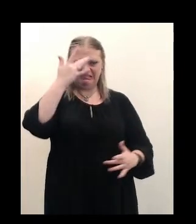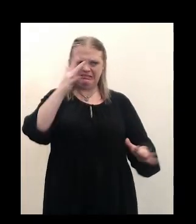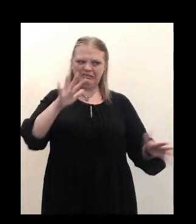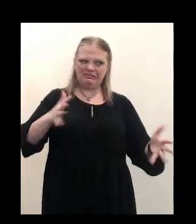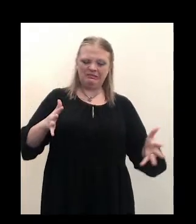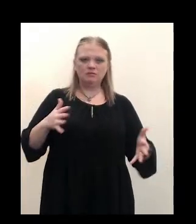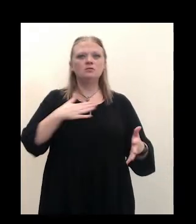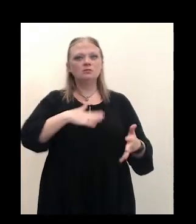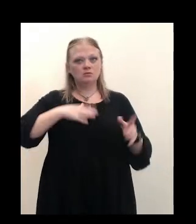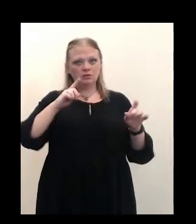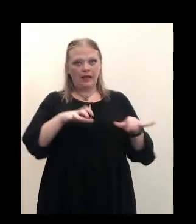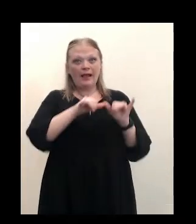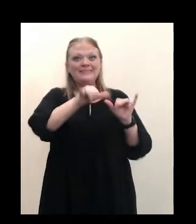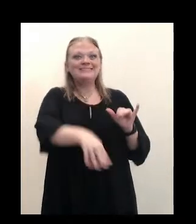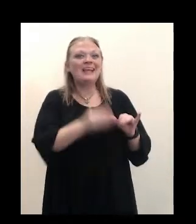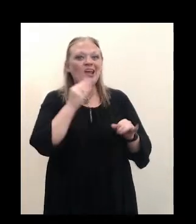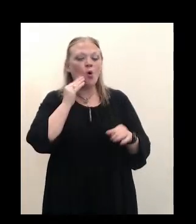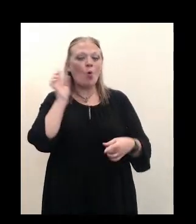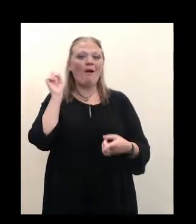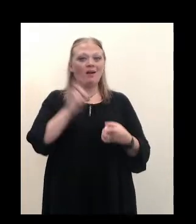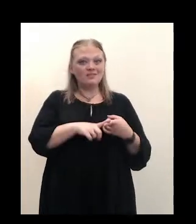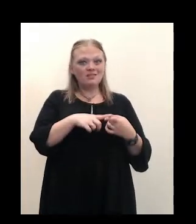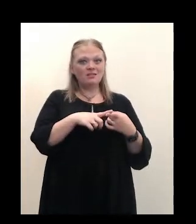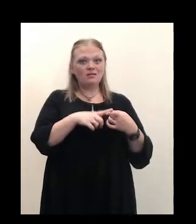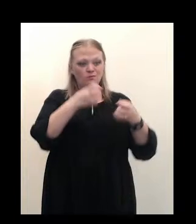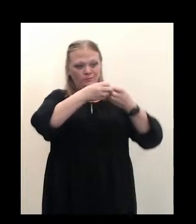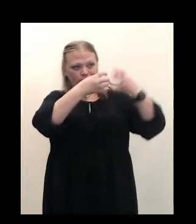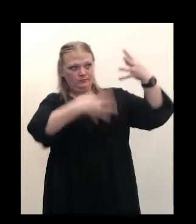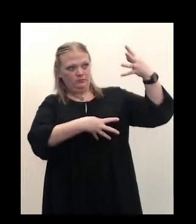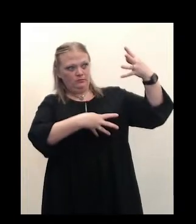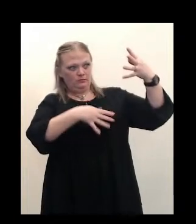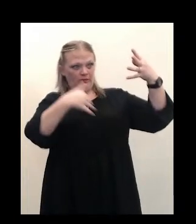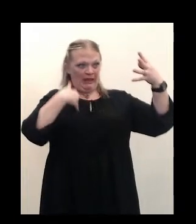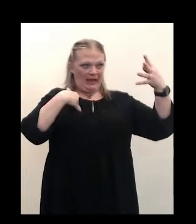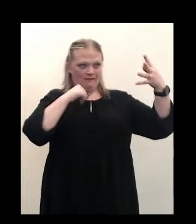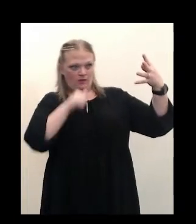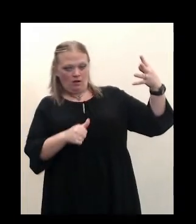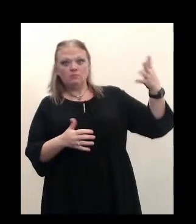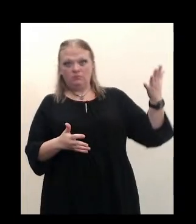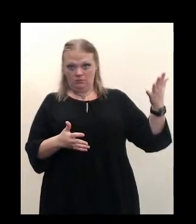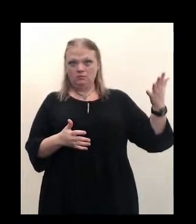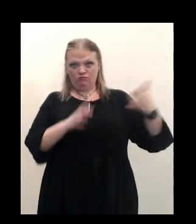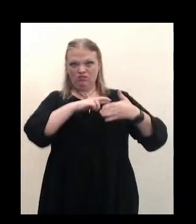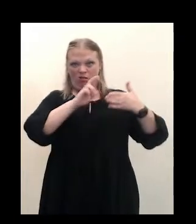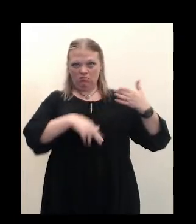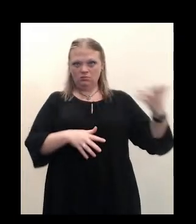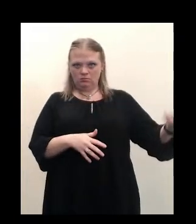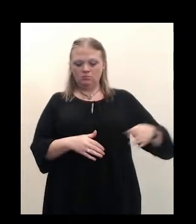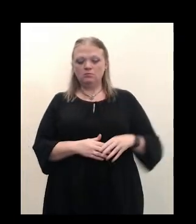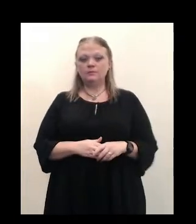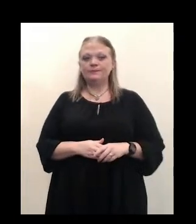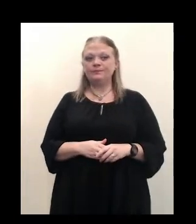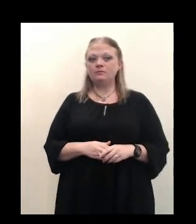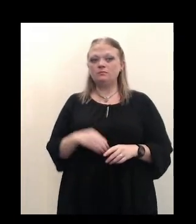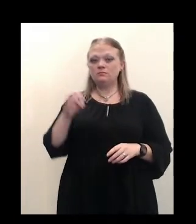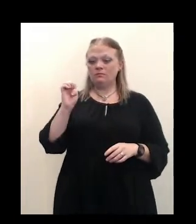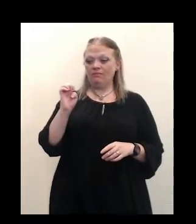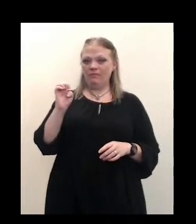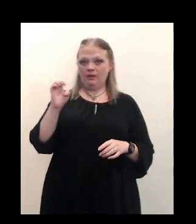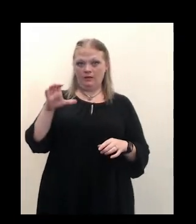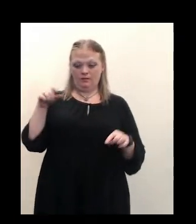stay home until you have the test results. So in our Erie County Health Department, we are doing the PCR testing, which